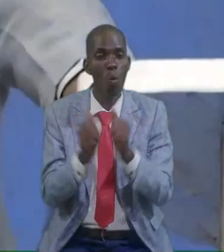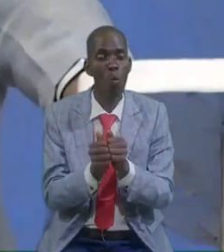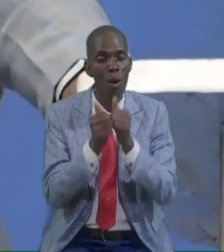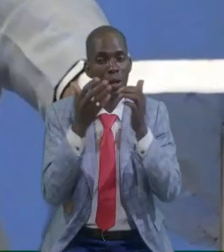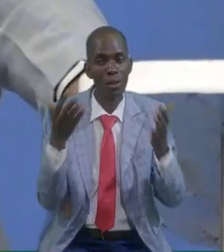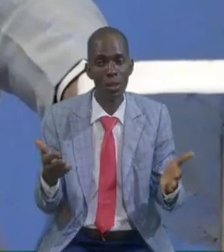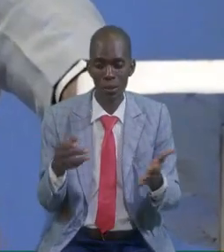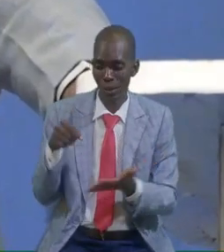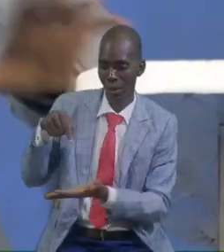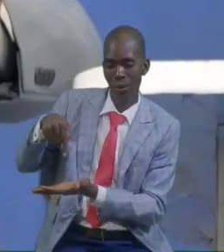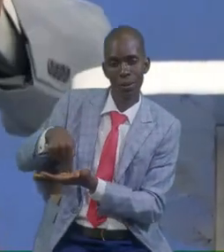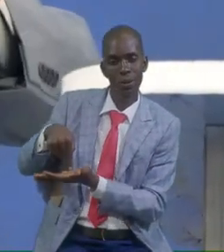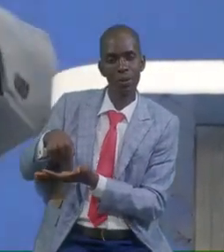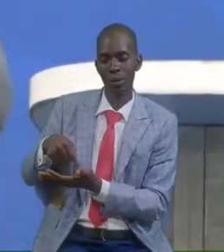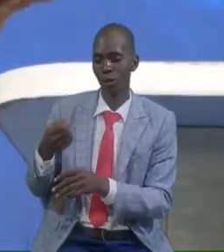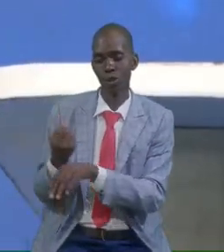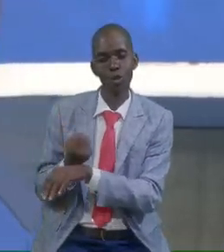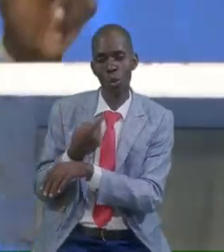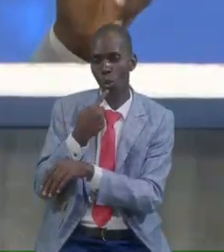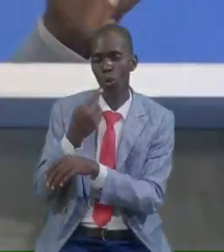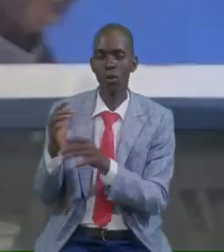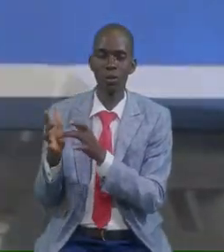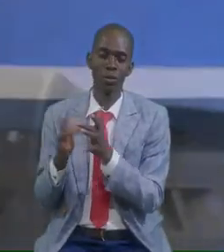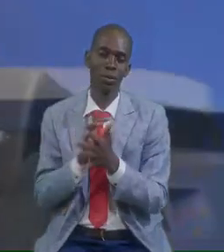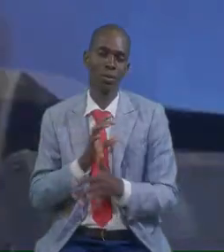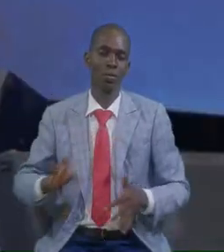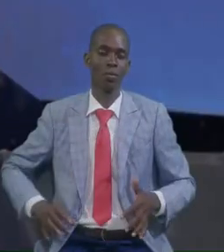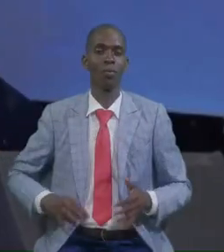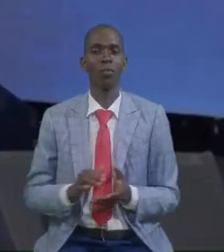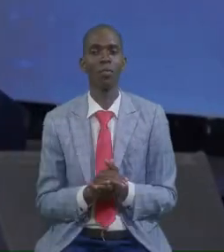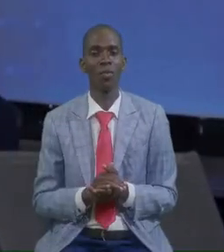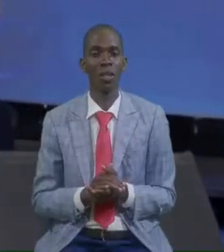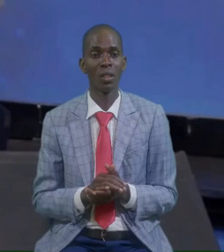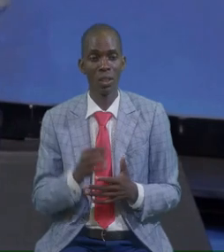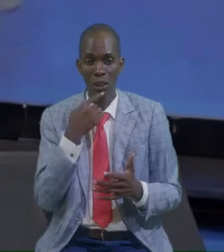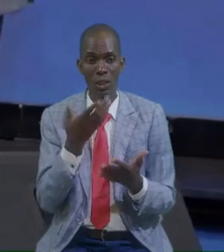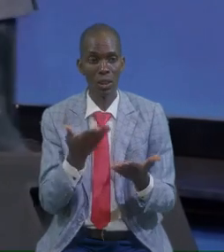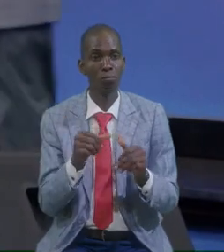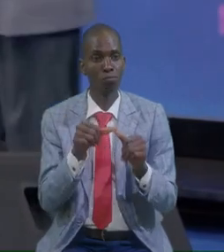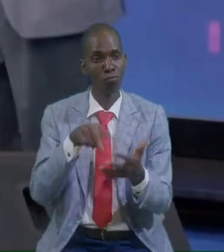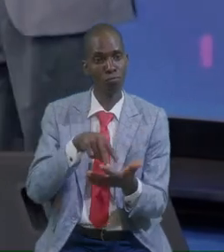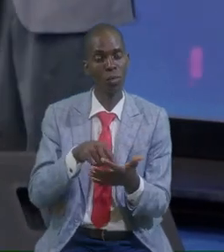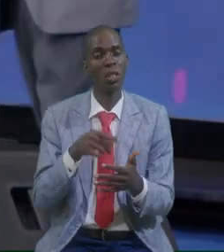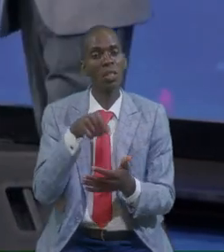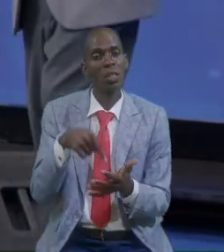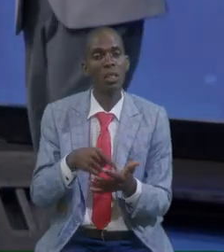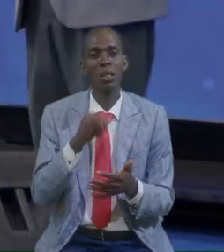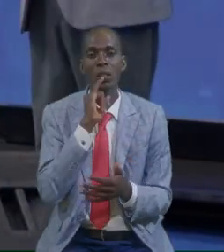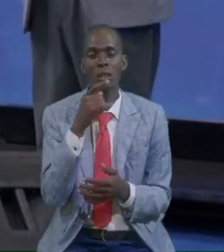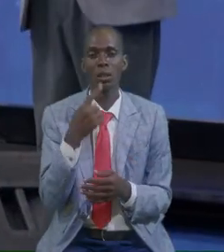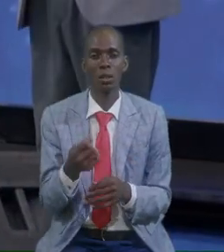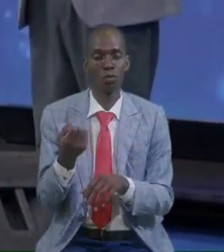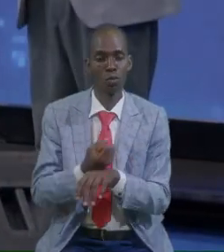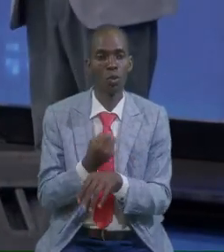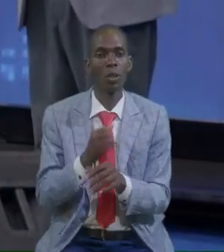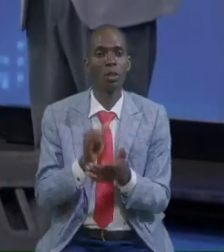this stone, Christ. It says, this is the stone which was set at naught of